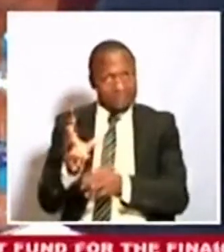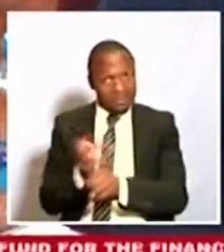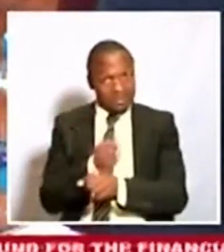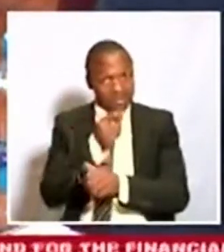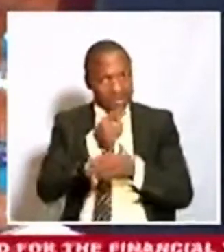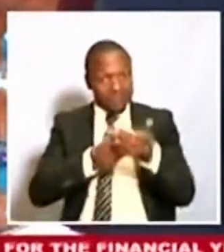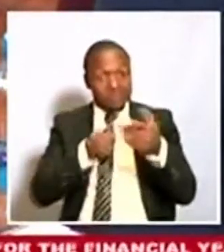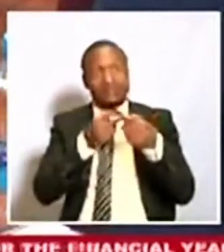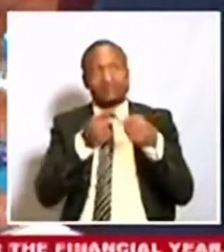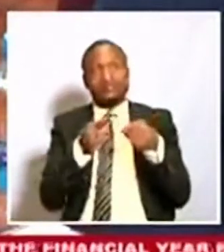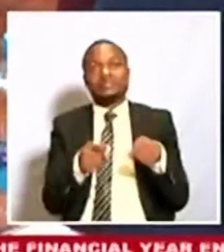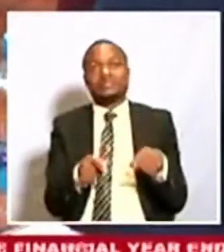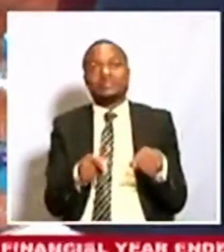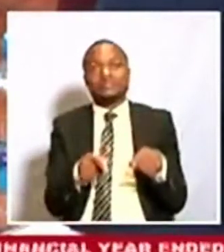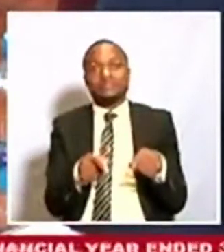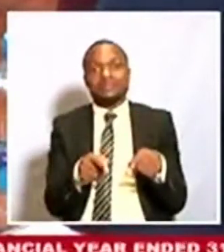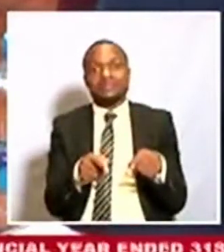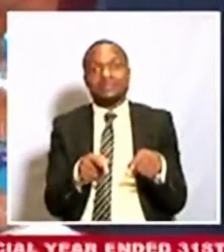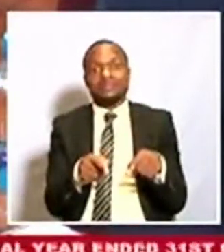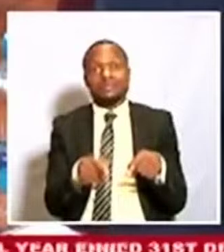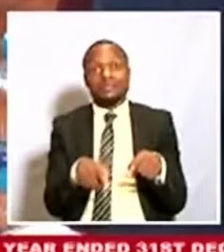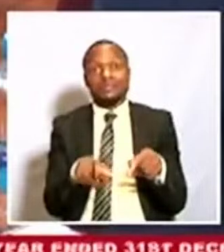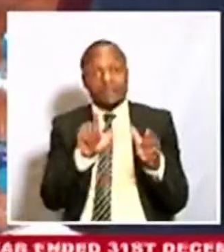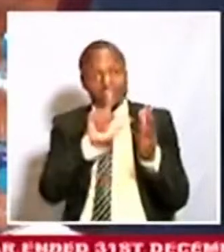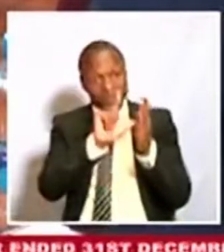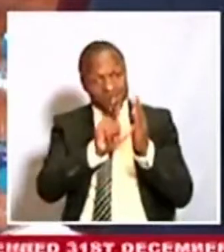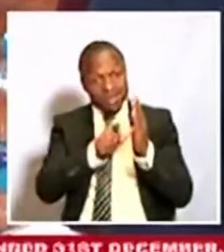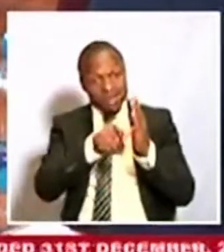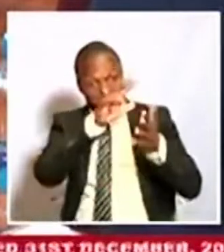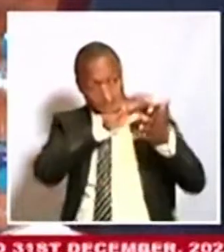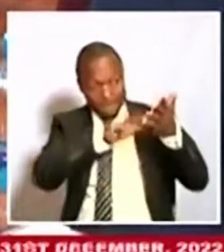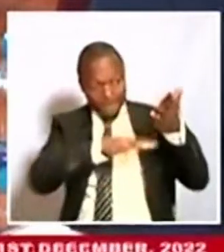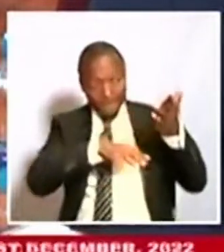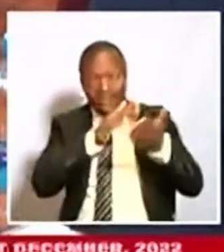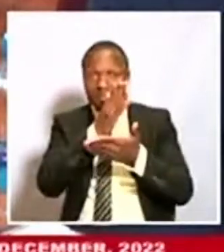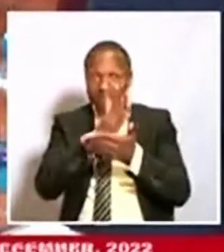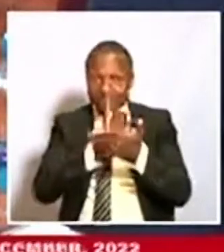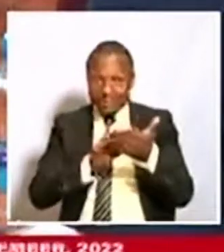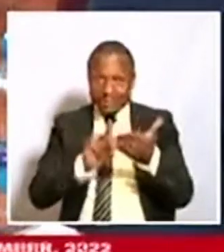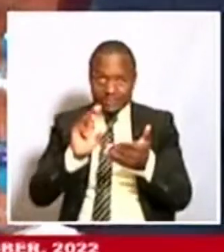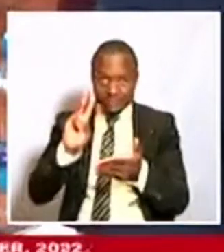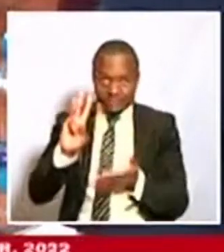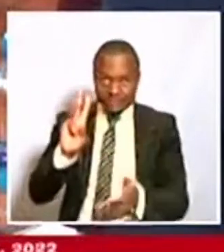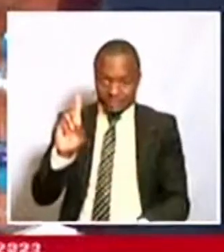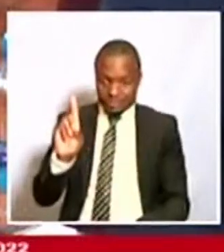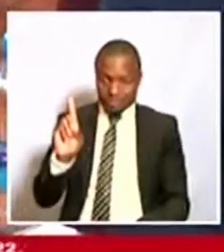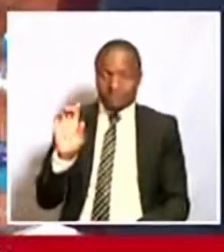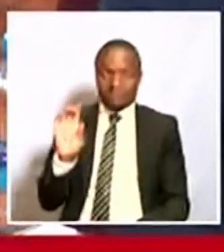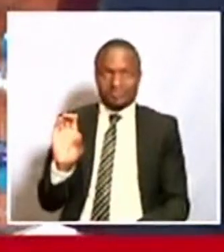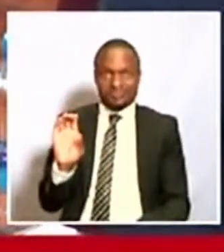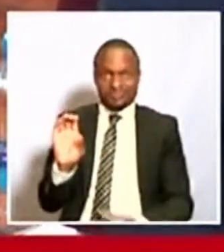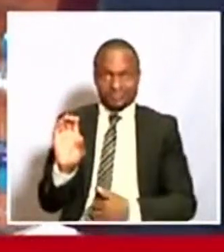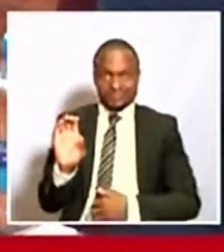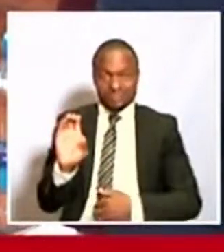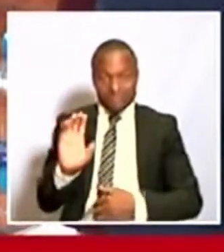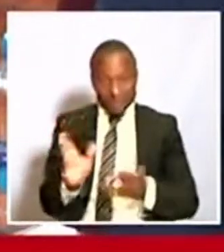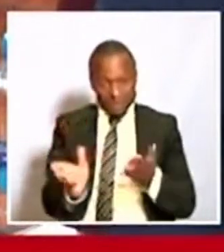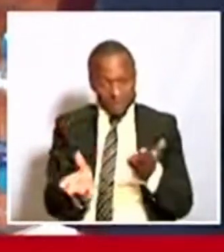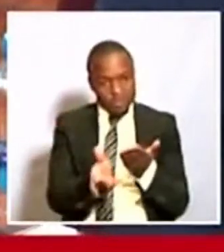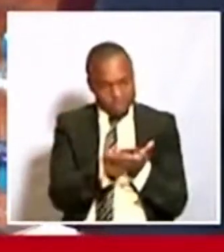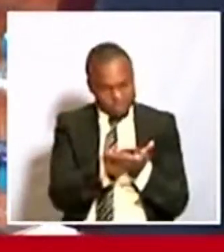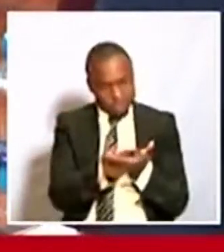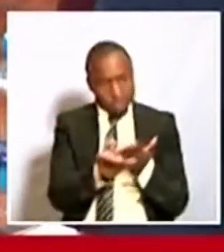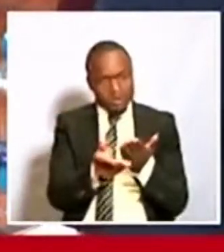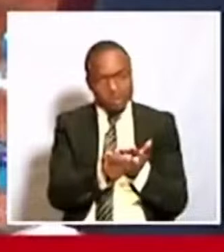what happened was that the minutes, some of the WDCs were attaching one copy